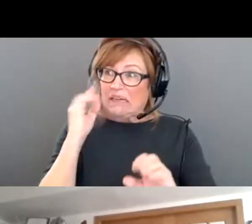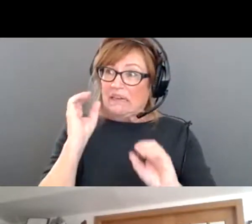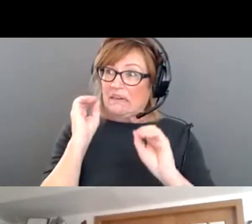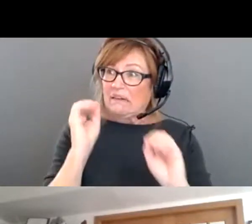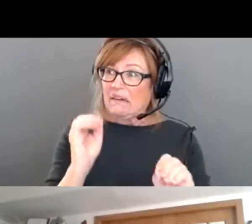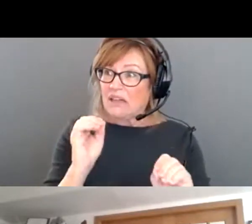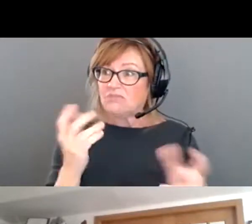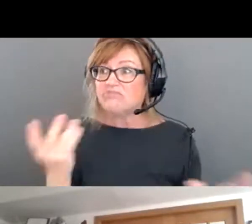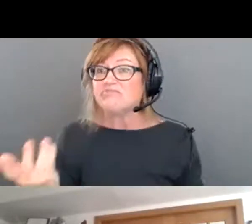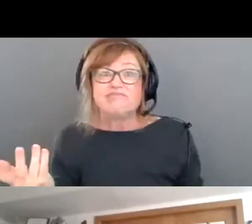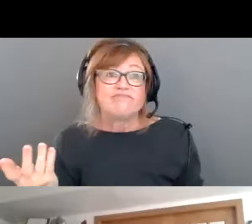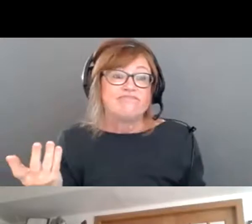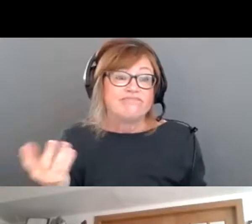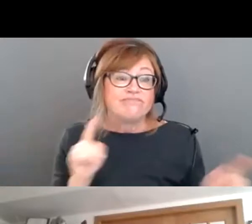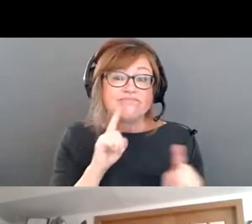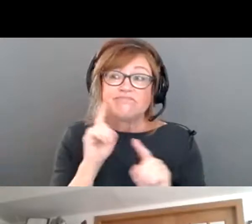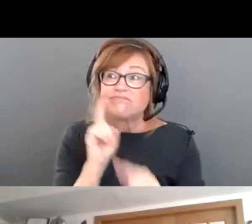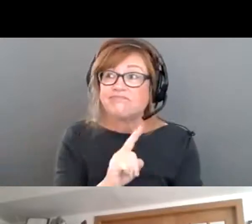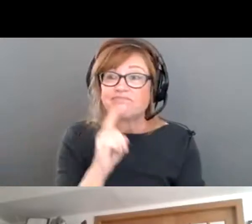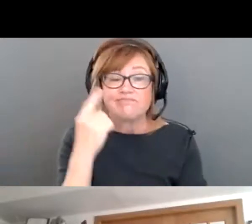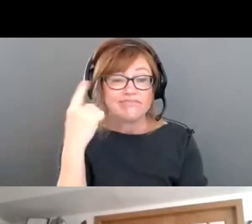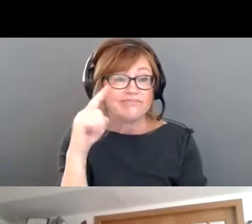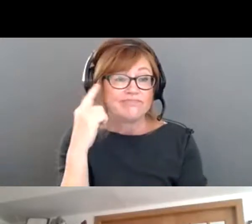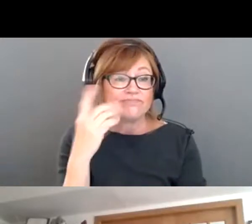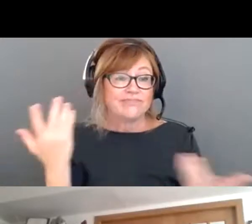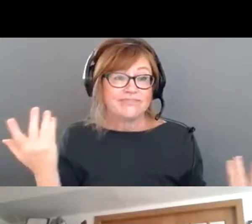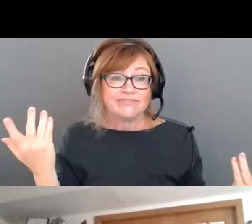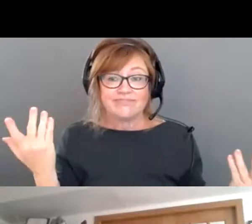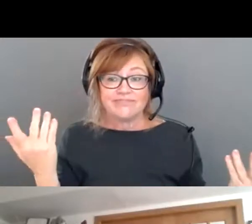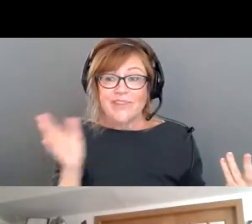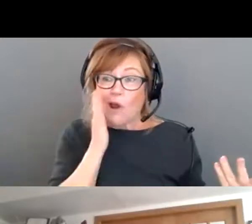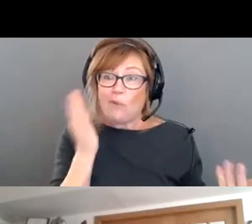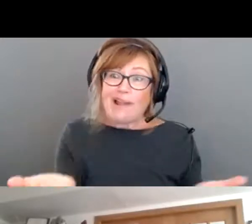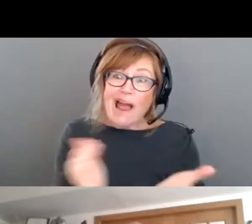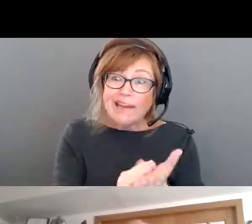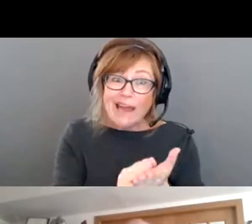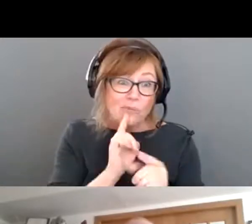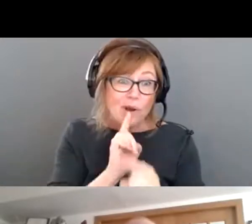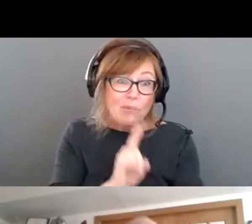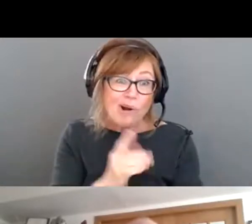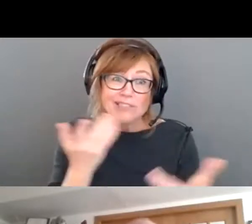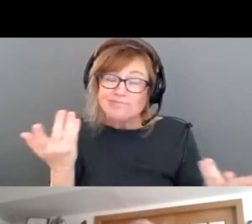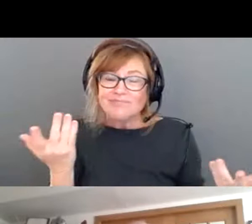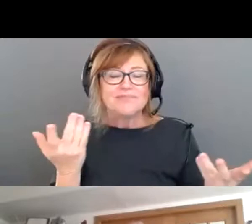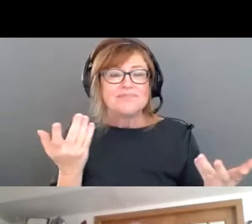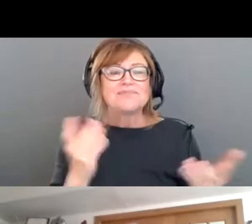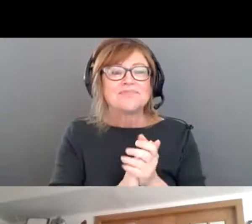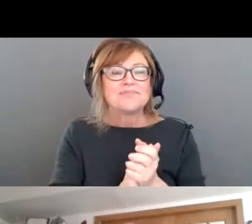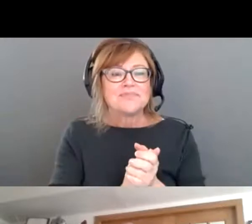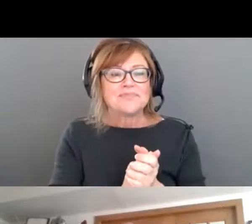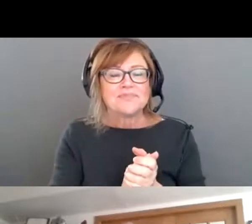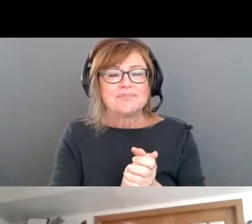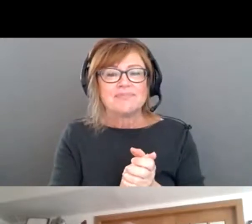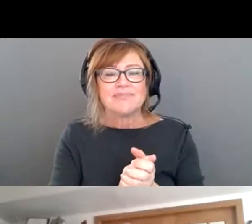not going to likely be keen on doing this again. And this is not unique in the relationship between